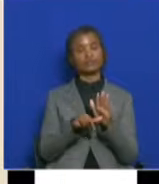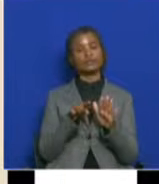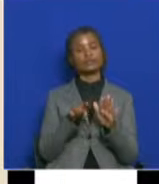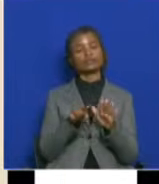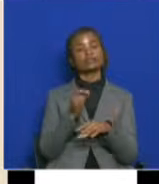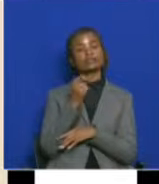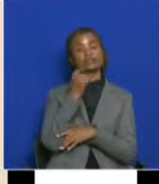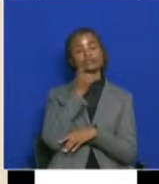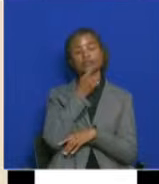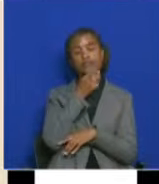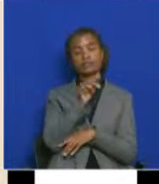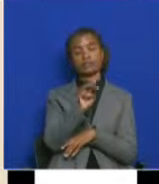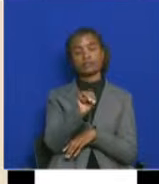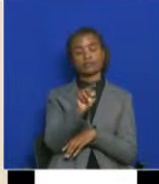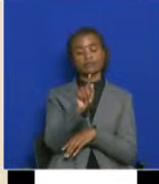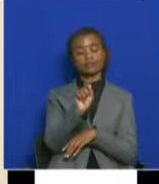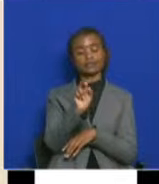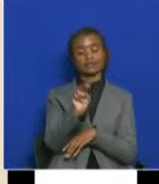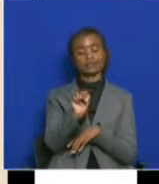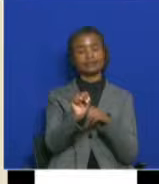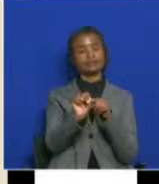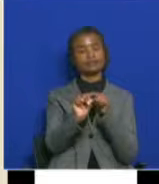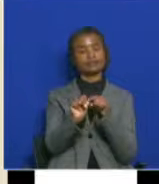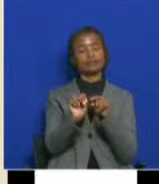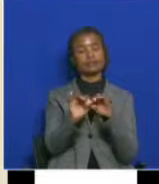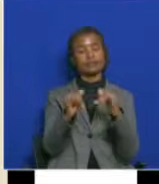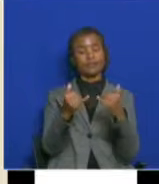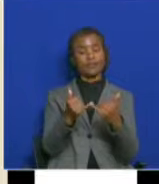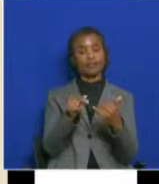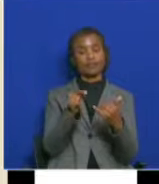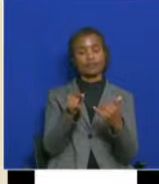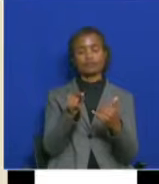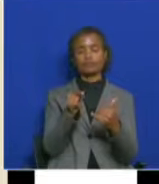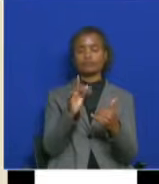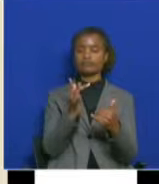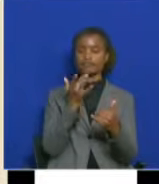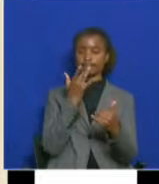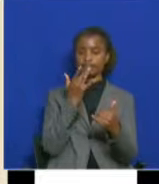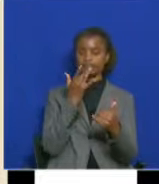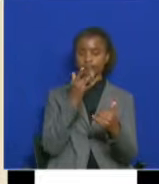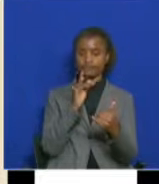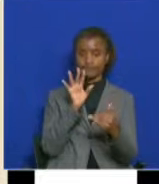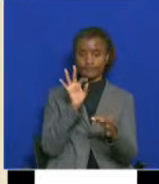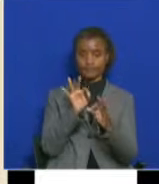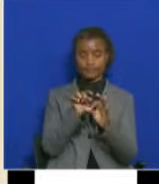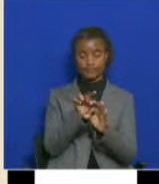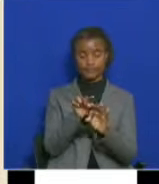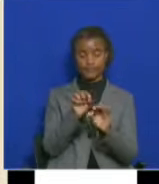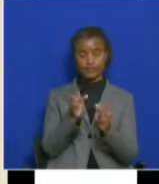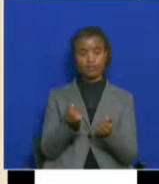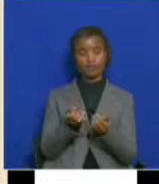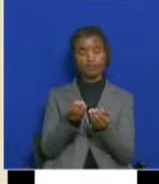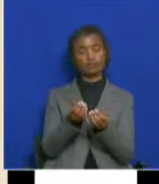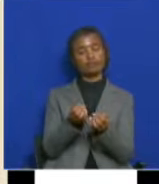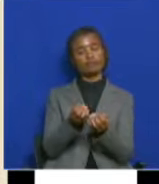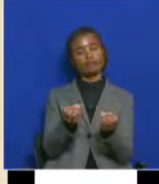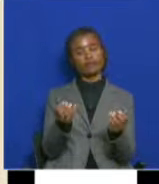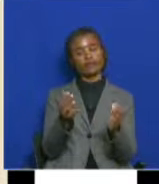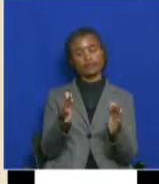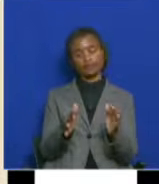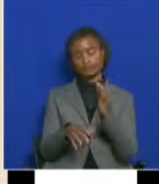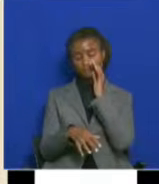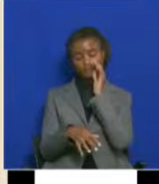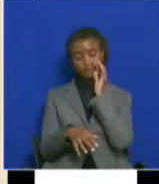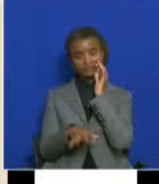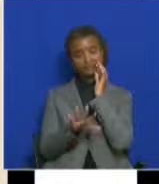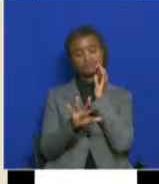preferred provider for the provision of the bulk SMS system. It's signed and dated 23